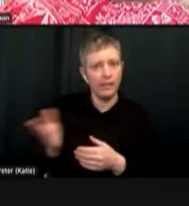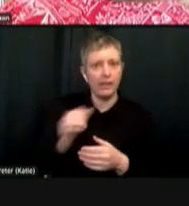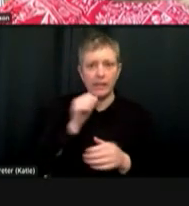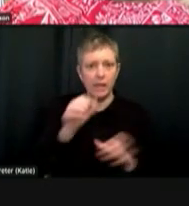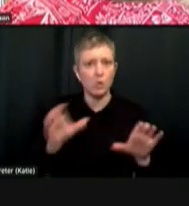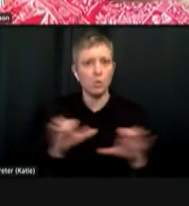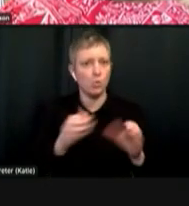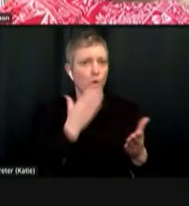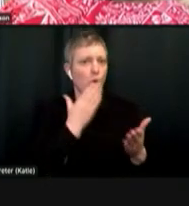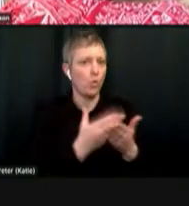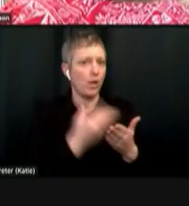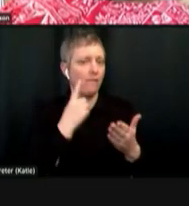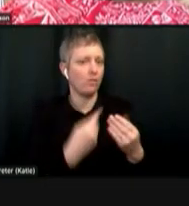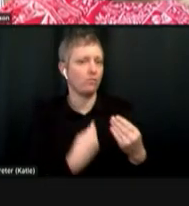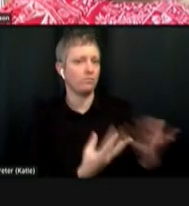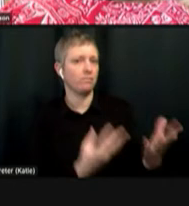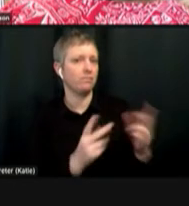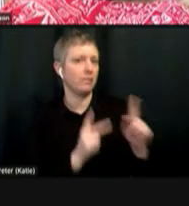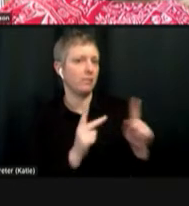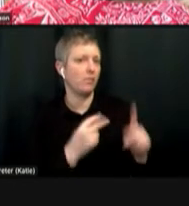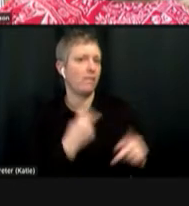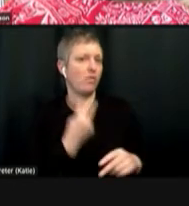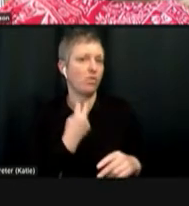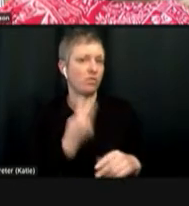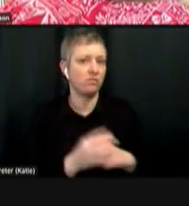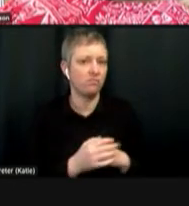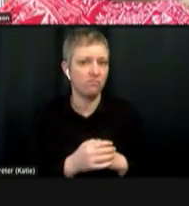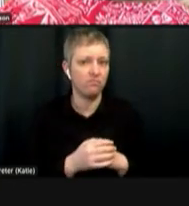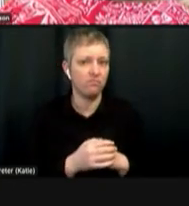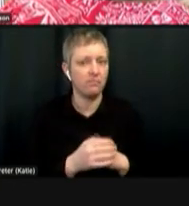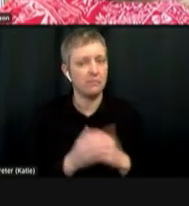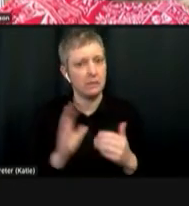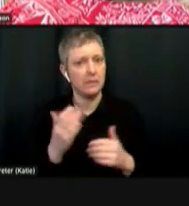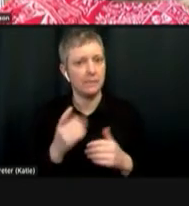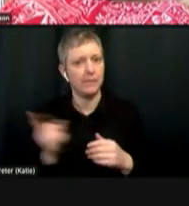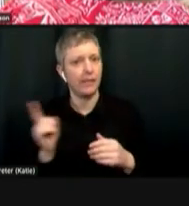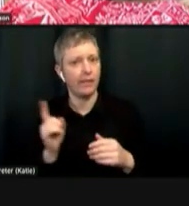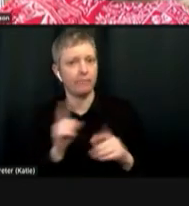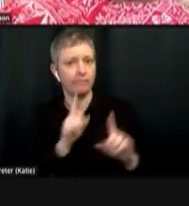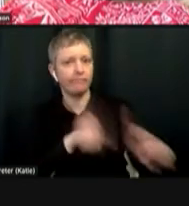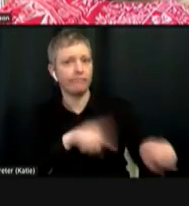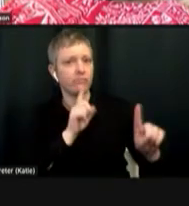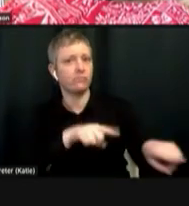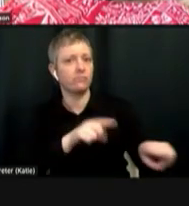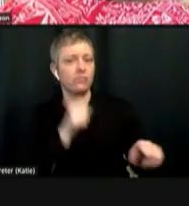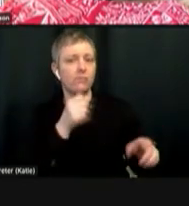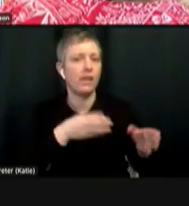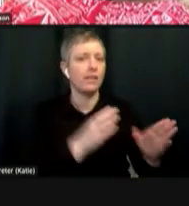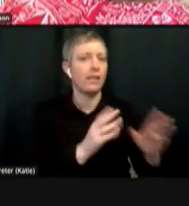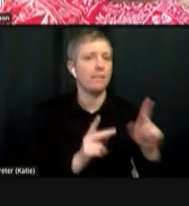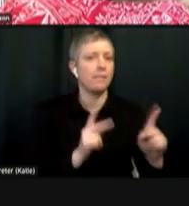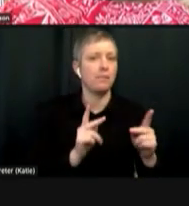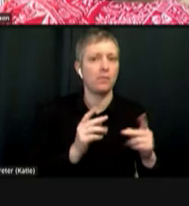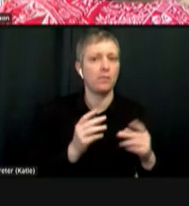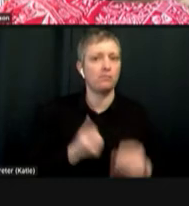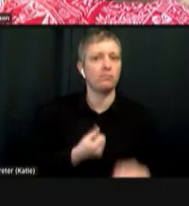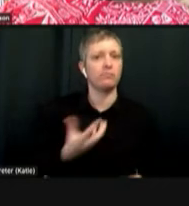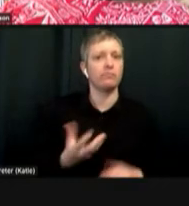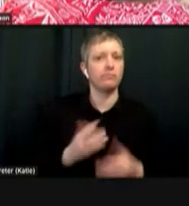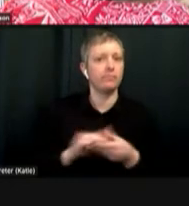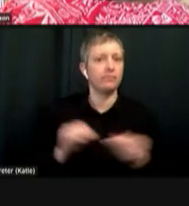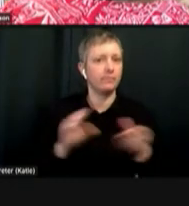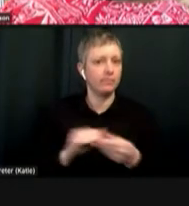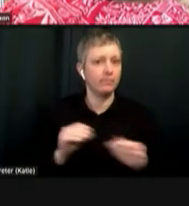giving people a voice. They're commanding them to do things and not letting them tell their story. Or maybe it's they're being disrespectful,